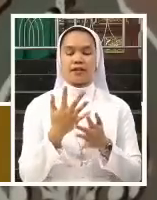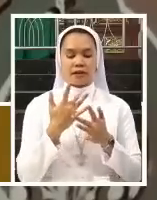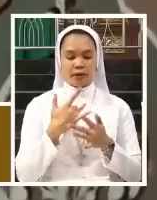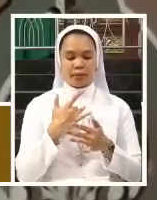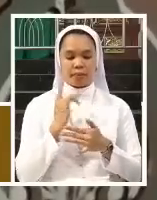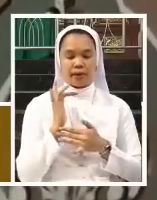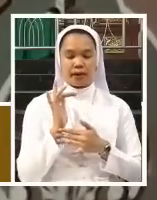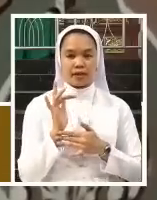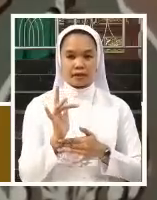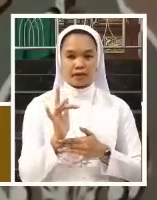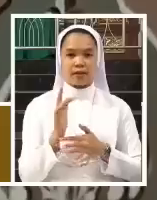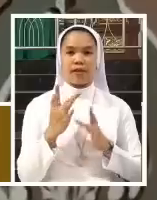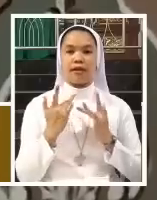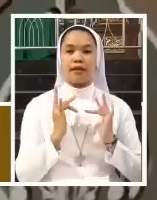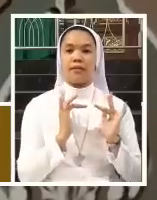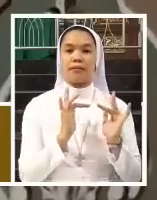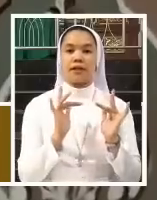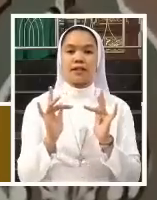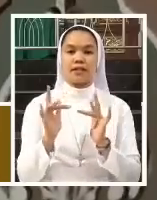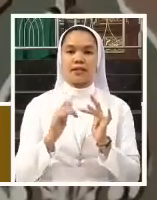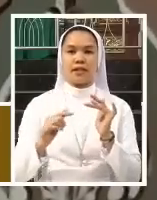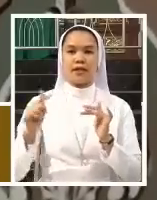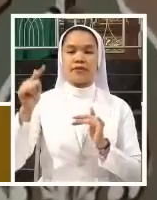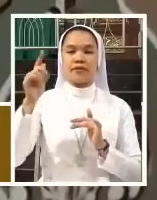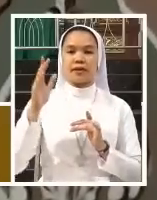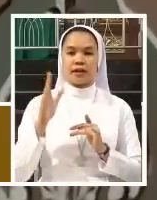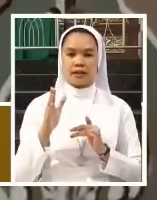compassion, the mercy of God.